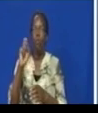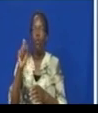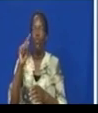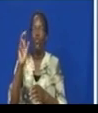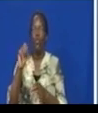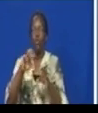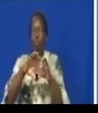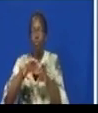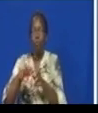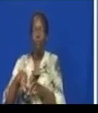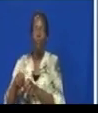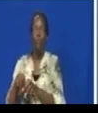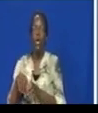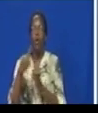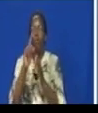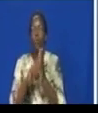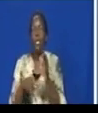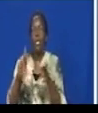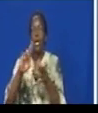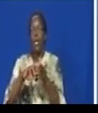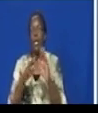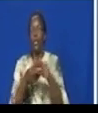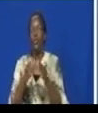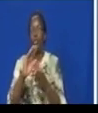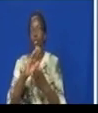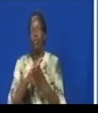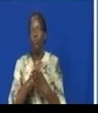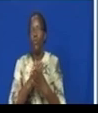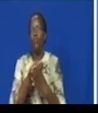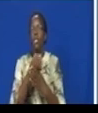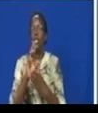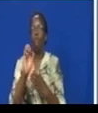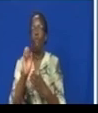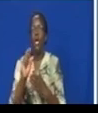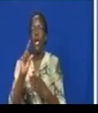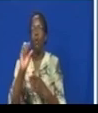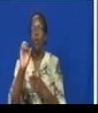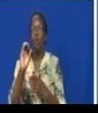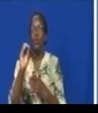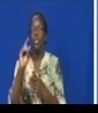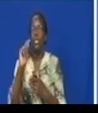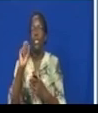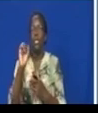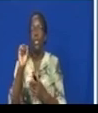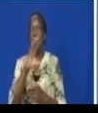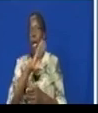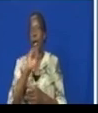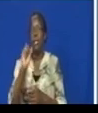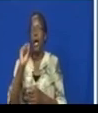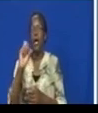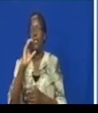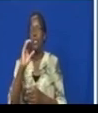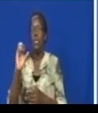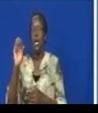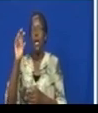Then, what is the relationship between the velocity and the acceleration? And lastly, the factors